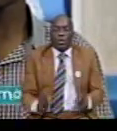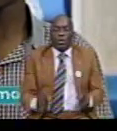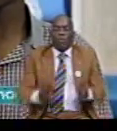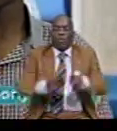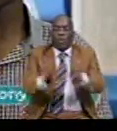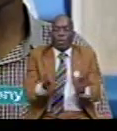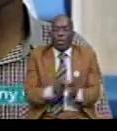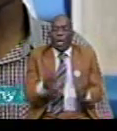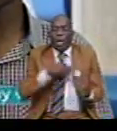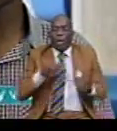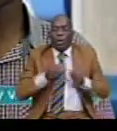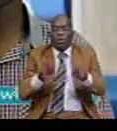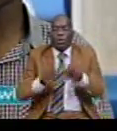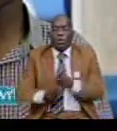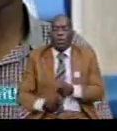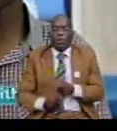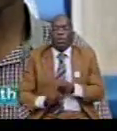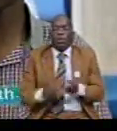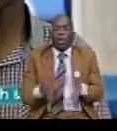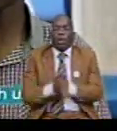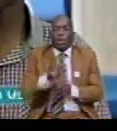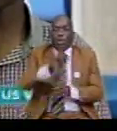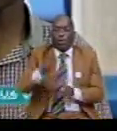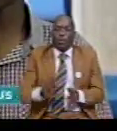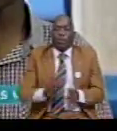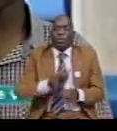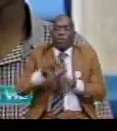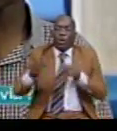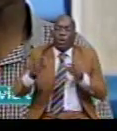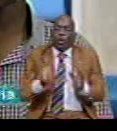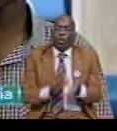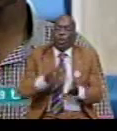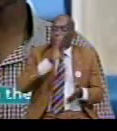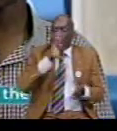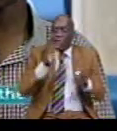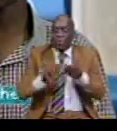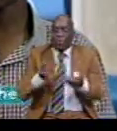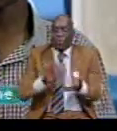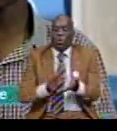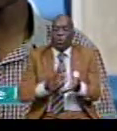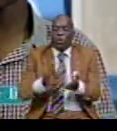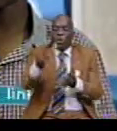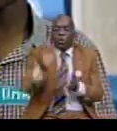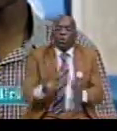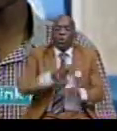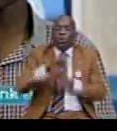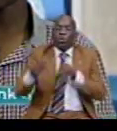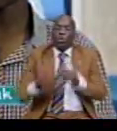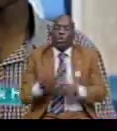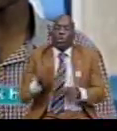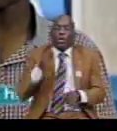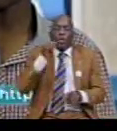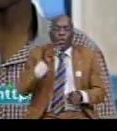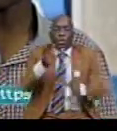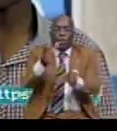questions. But glory be to God, when we went to the entrance center at